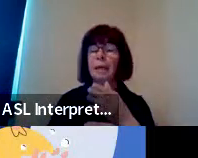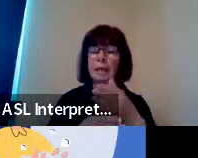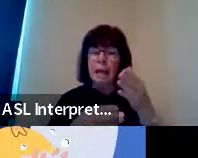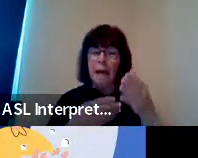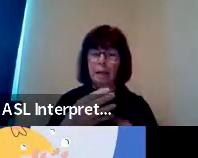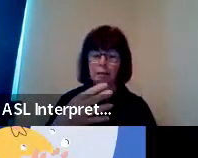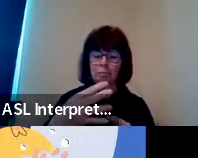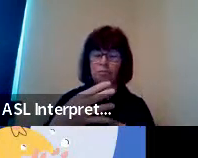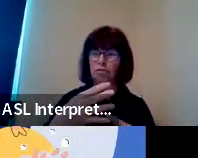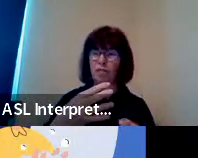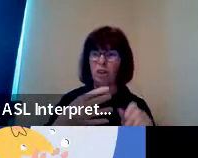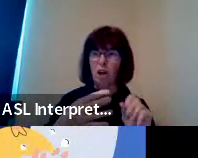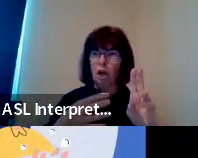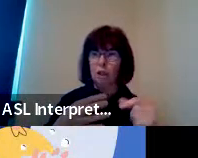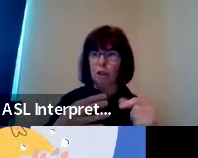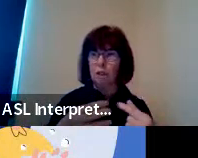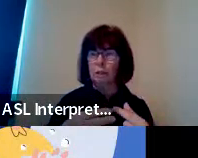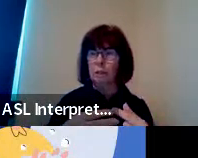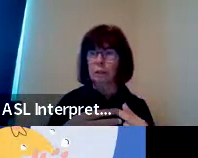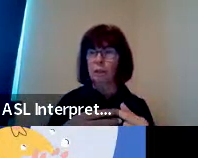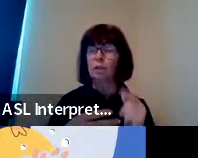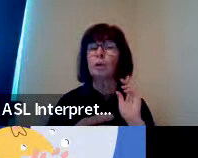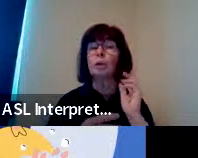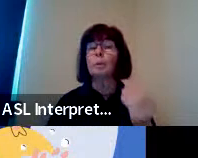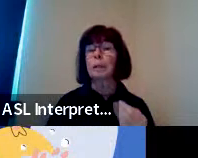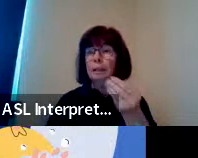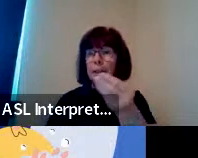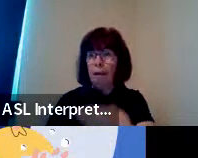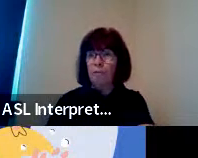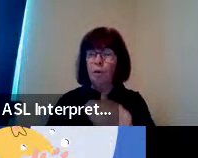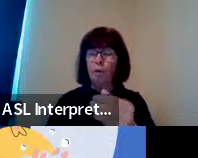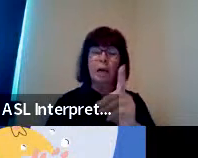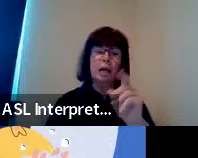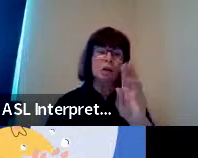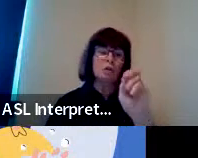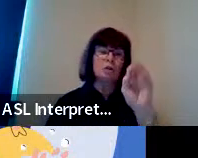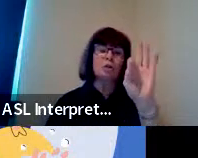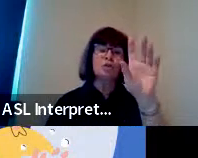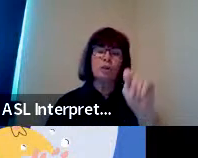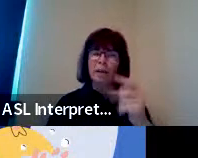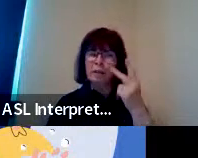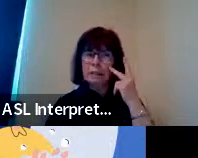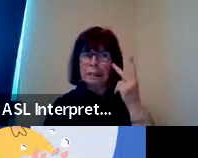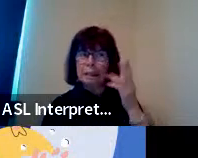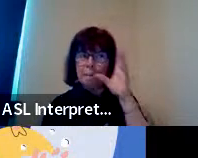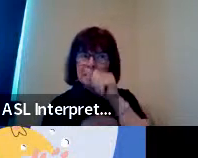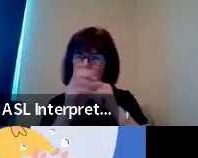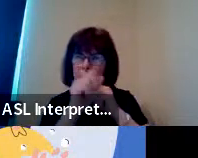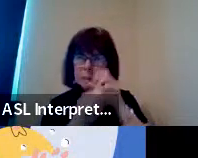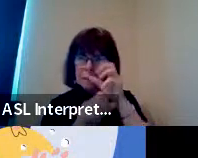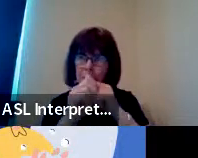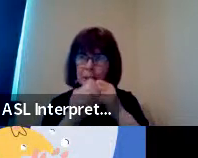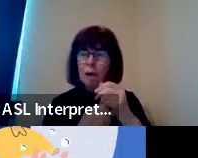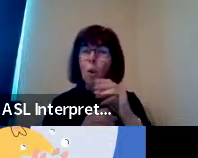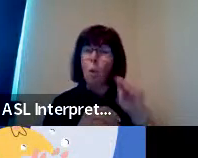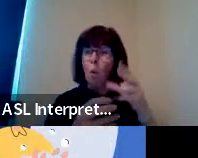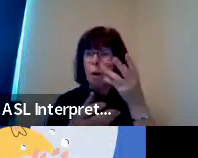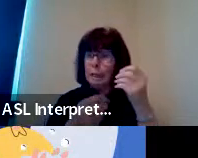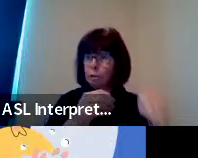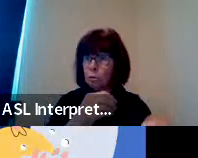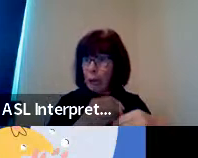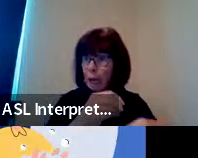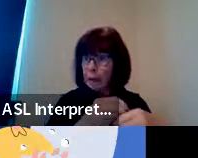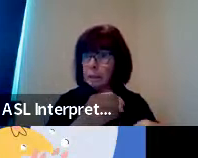to you with a draft and see if there's things that are missing and other additions, and then we'll be finalizing our